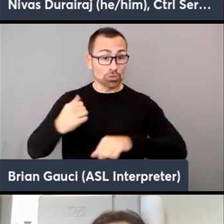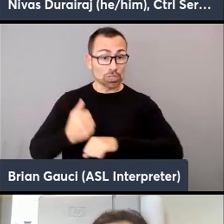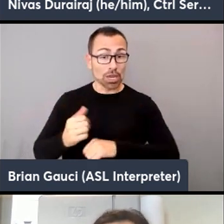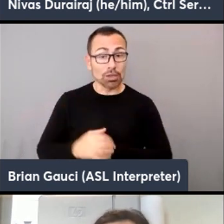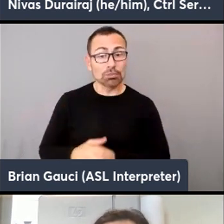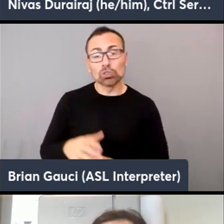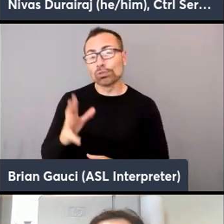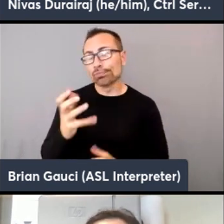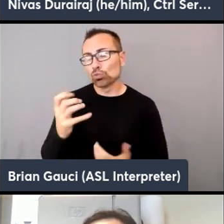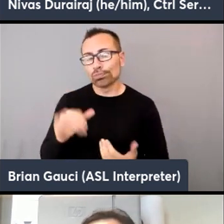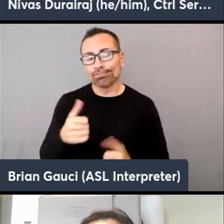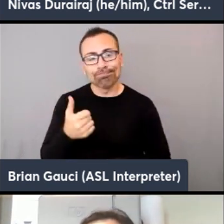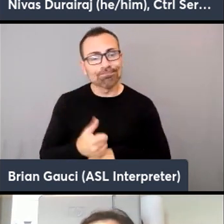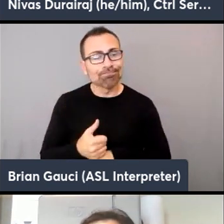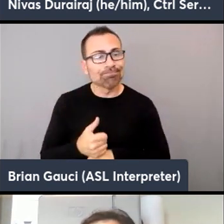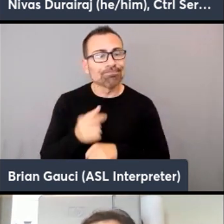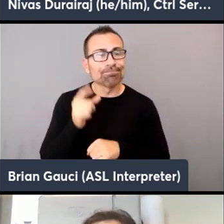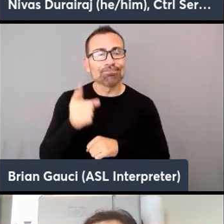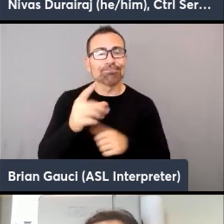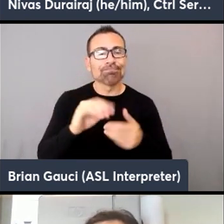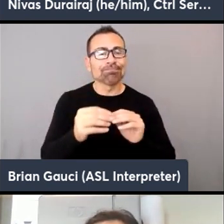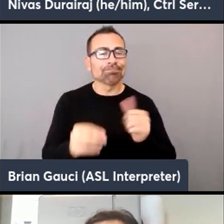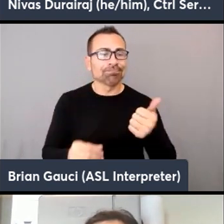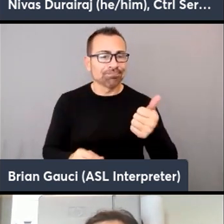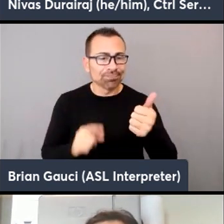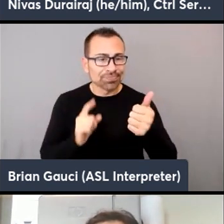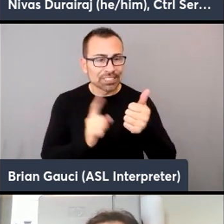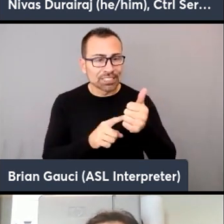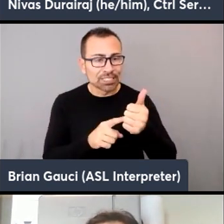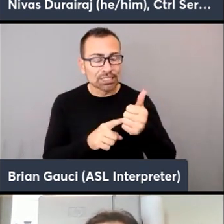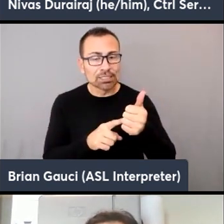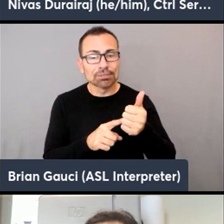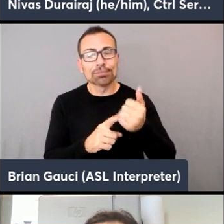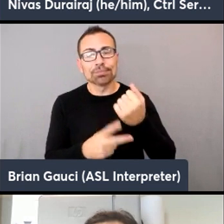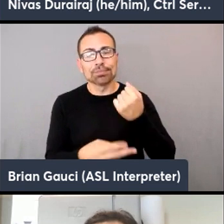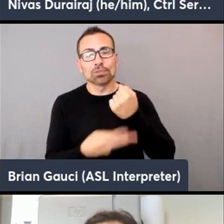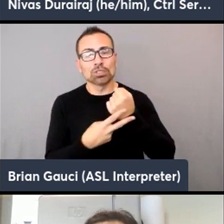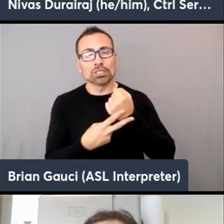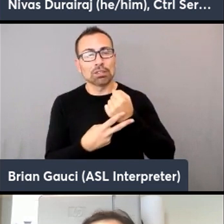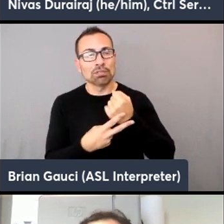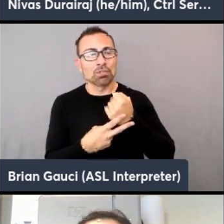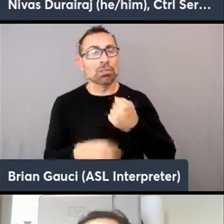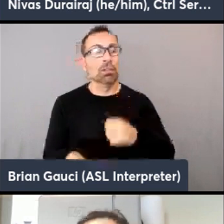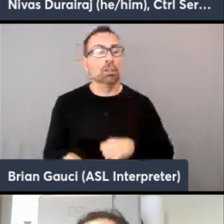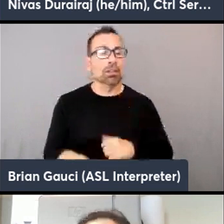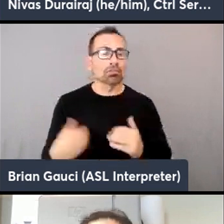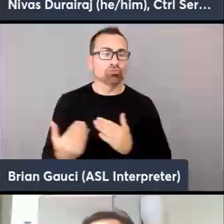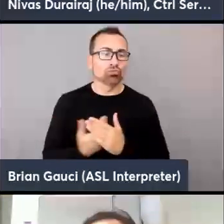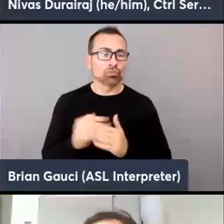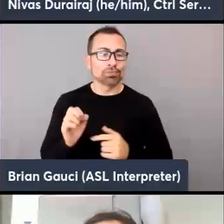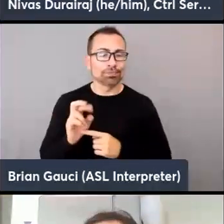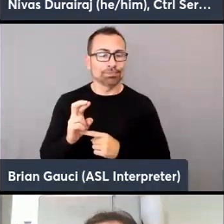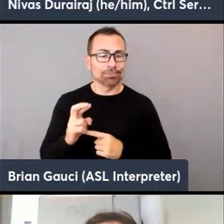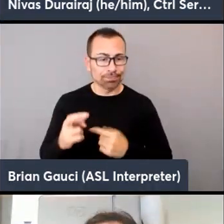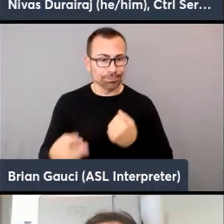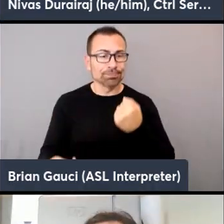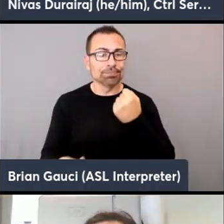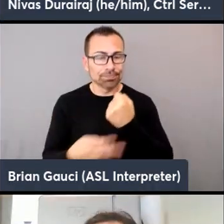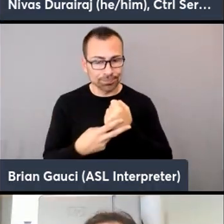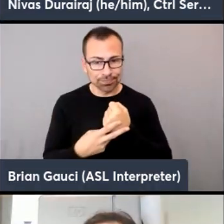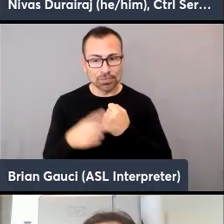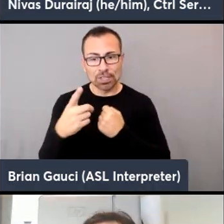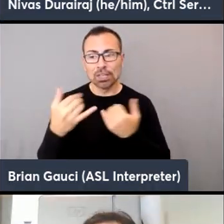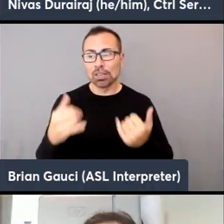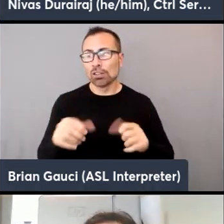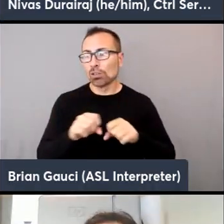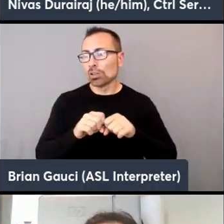to 10. We'll save it and then save new version. And now I'll do the deployment